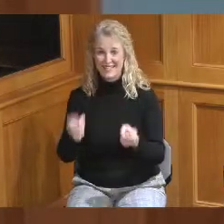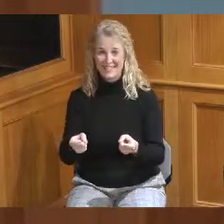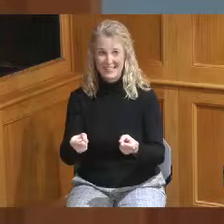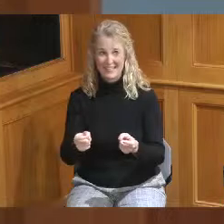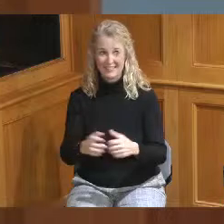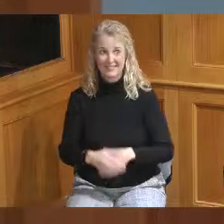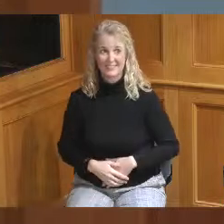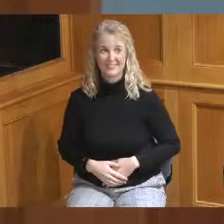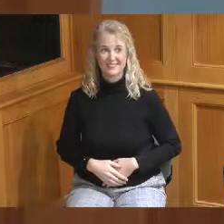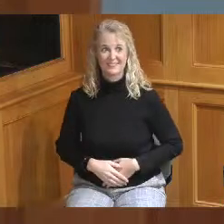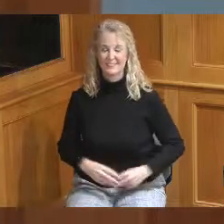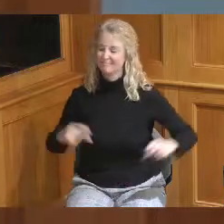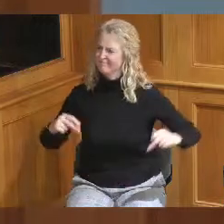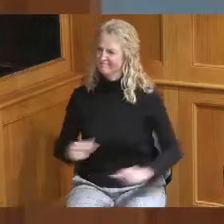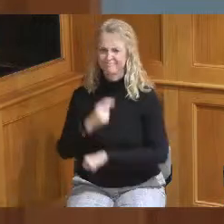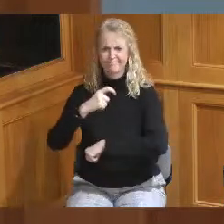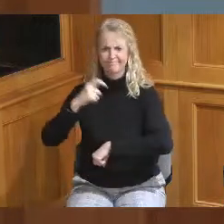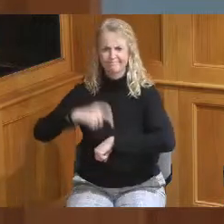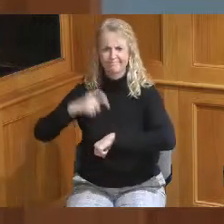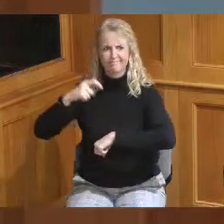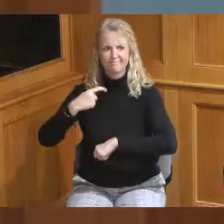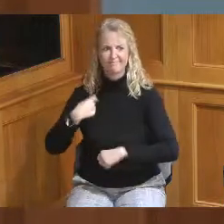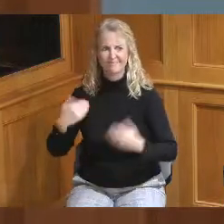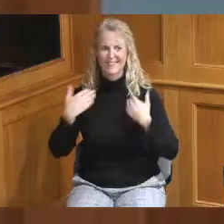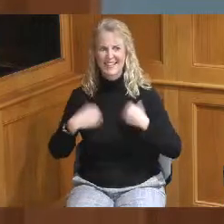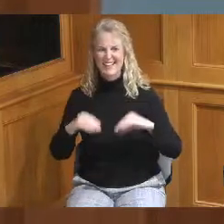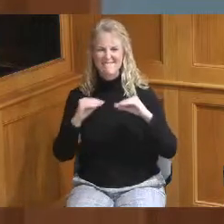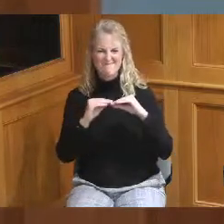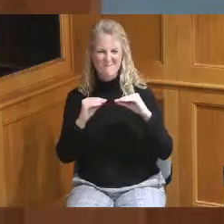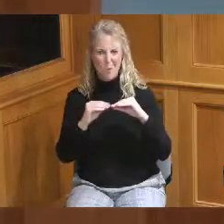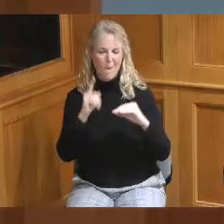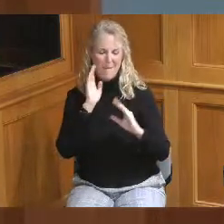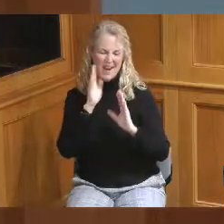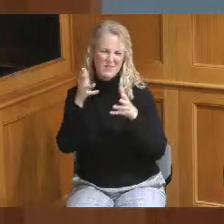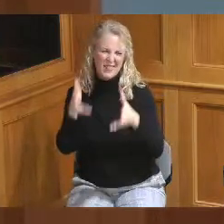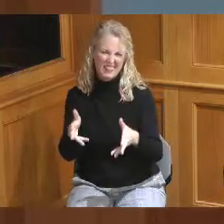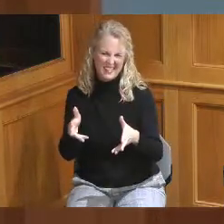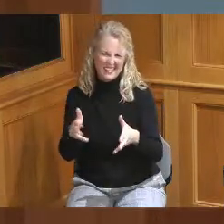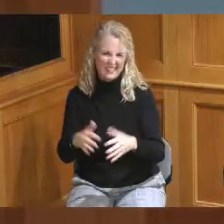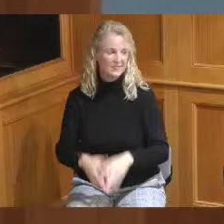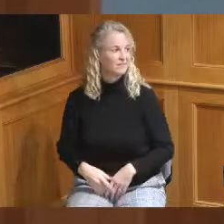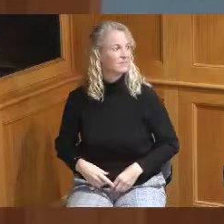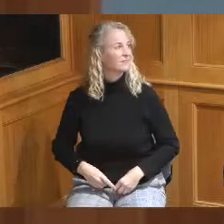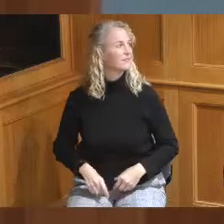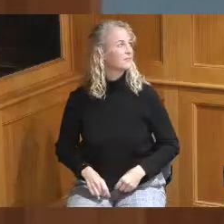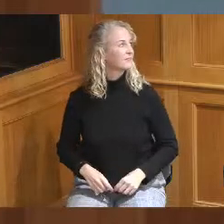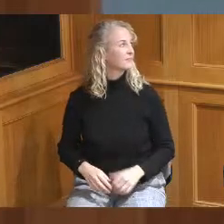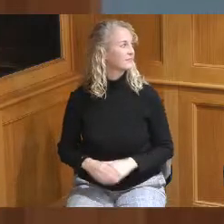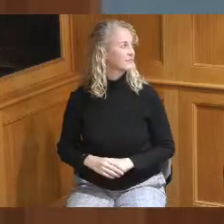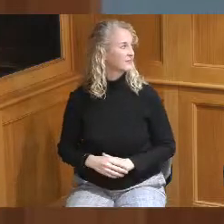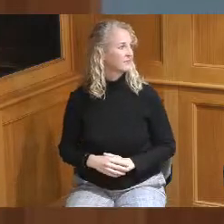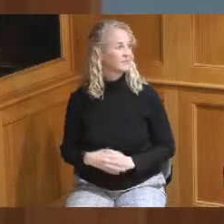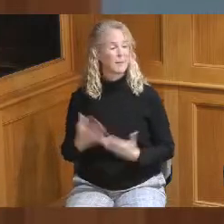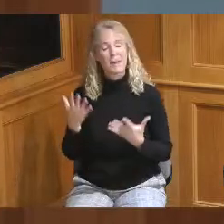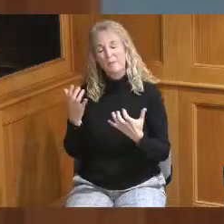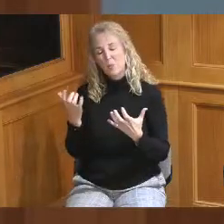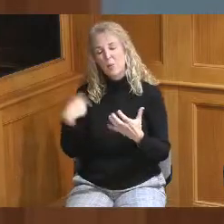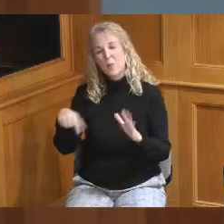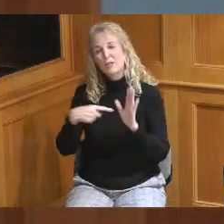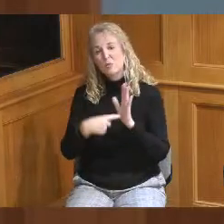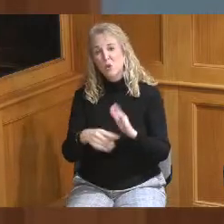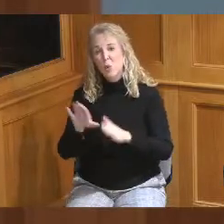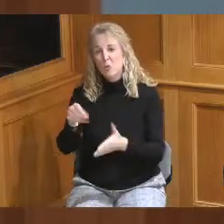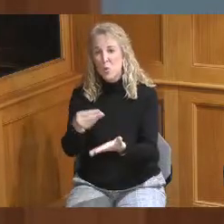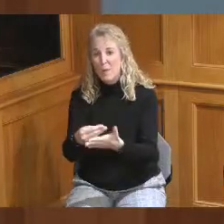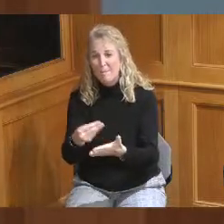Well, goodness. Okay. I had a little bit more to give you, but I'll leave it with you if that's okay. Yes, if you give I it want to you the to clerk. understand the impact that this